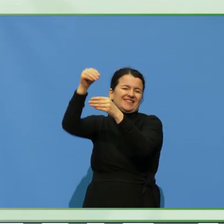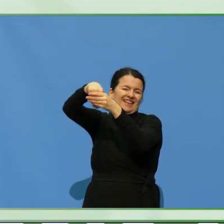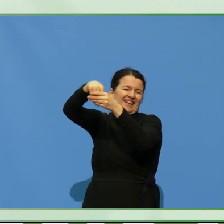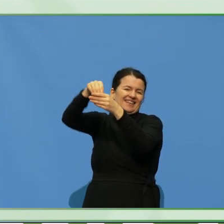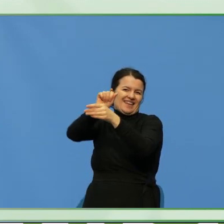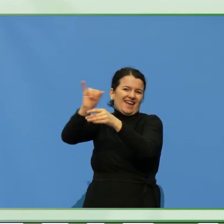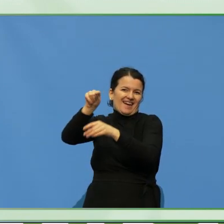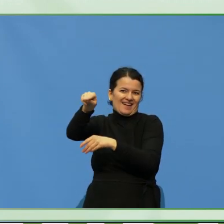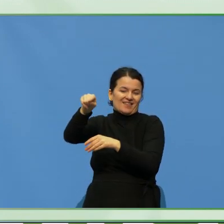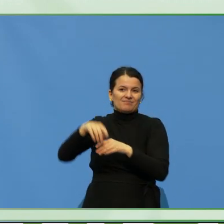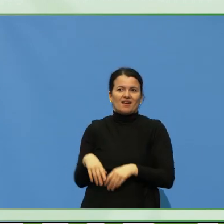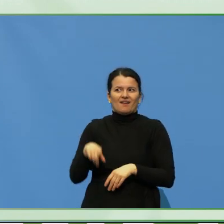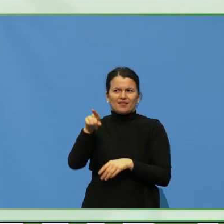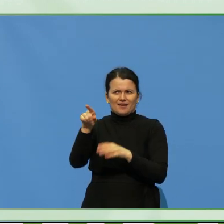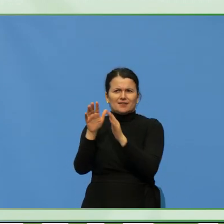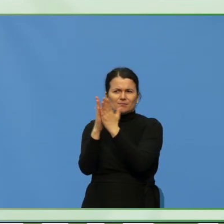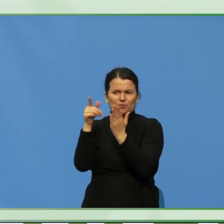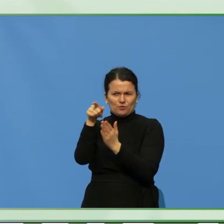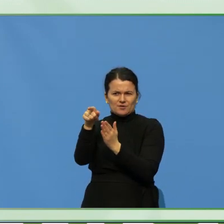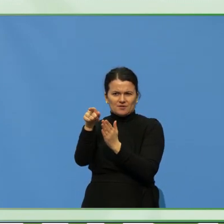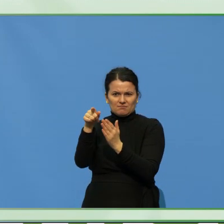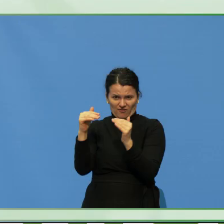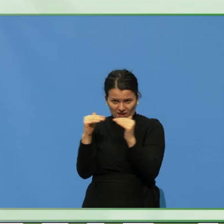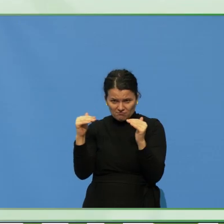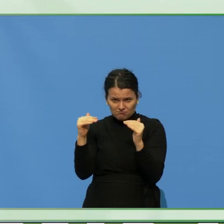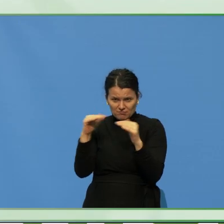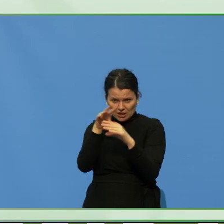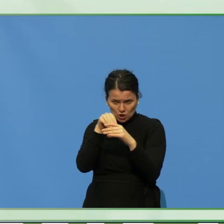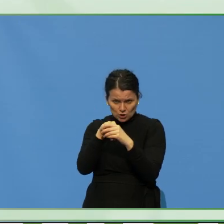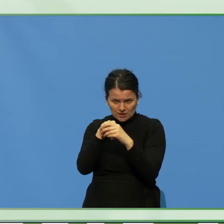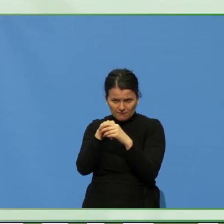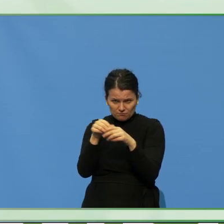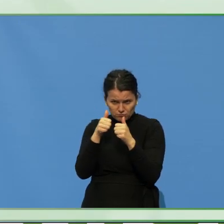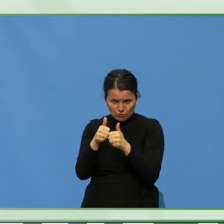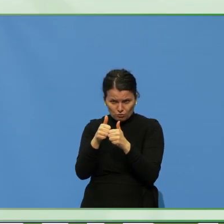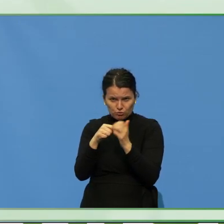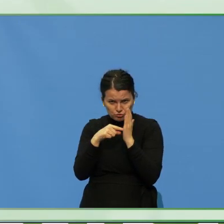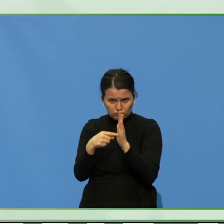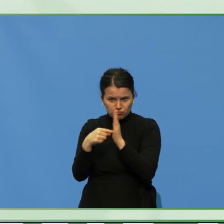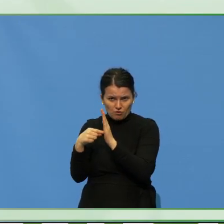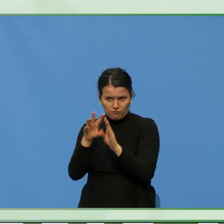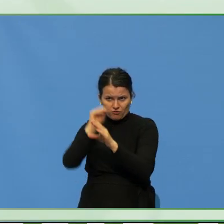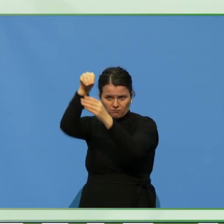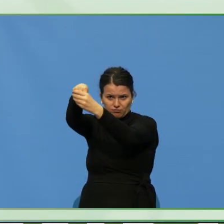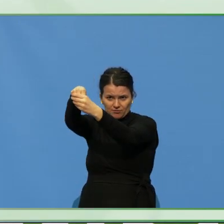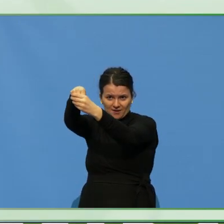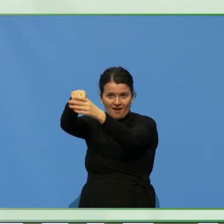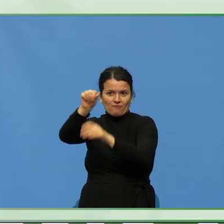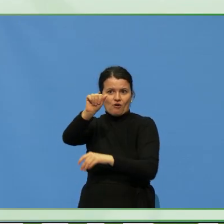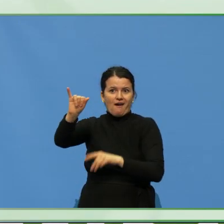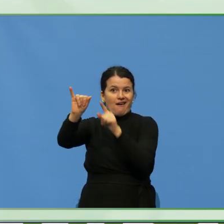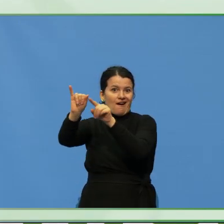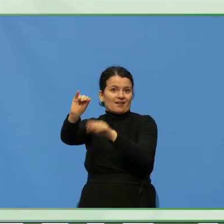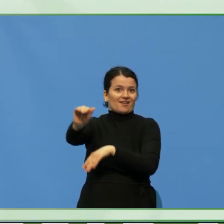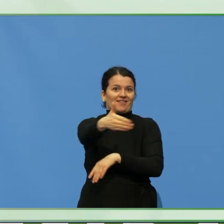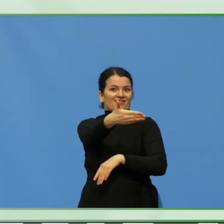they inclusive? Are they trustworthy? And in fact, there are 6 principles to responsible AI. And